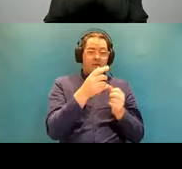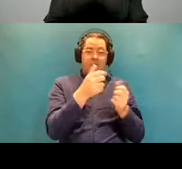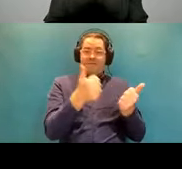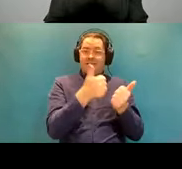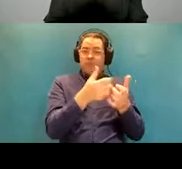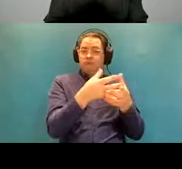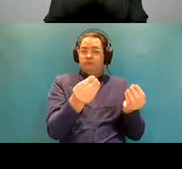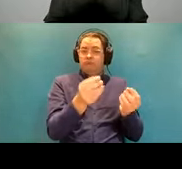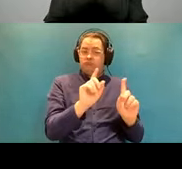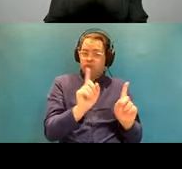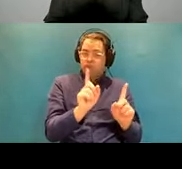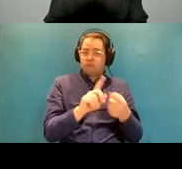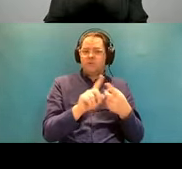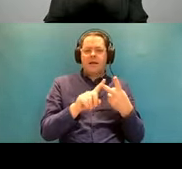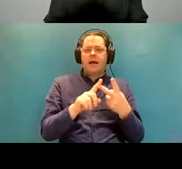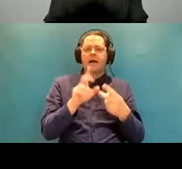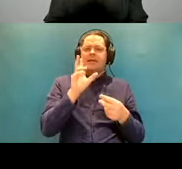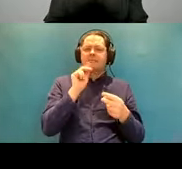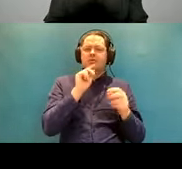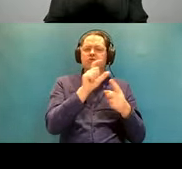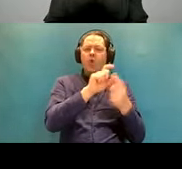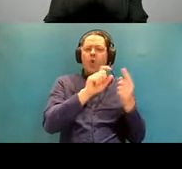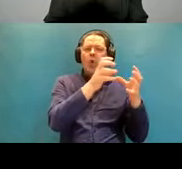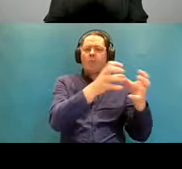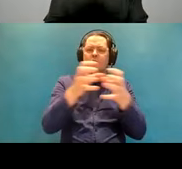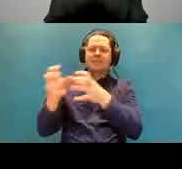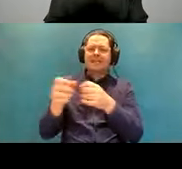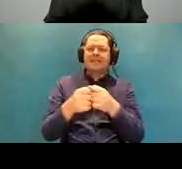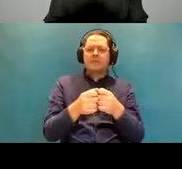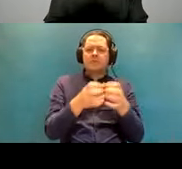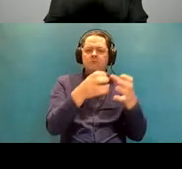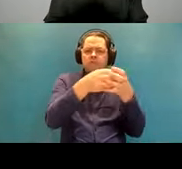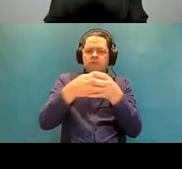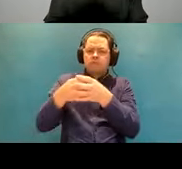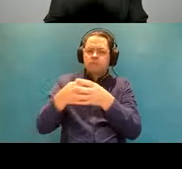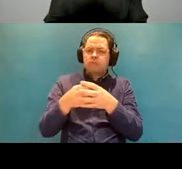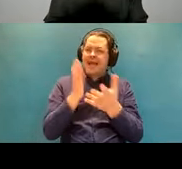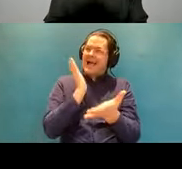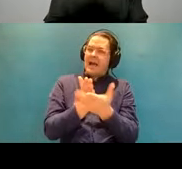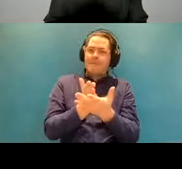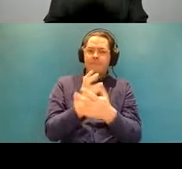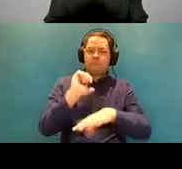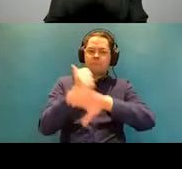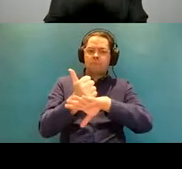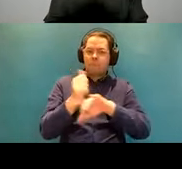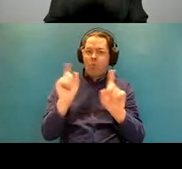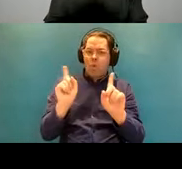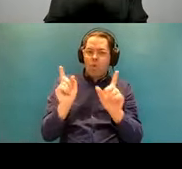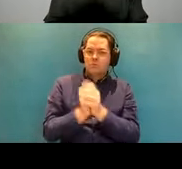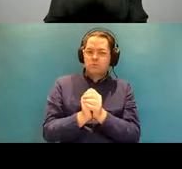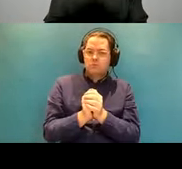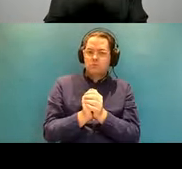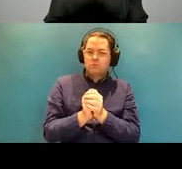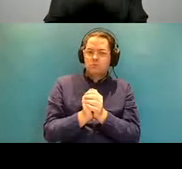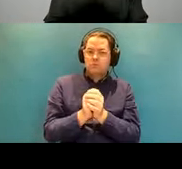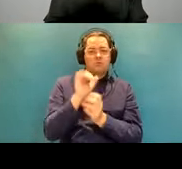speech communities and categorizations can be constituted for speakers and which cannot? So even though we might feel, you know, we